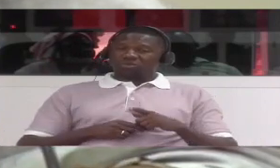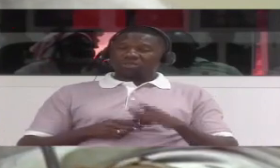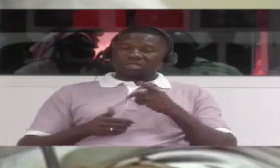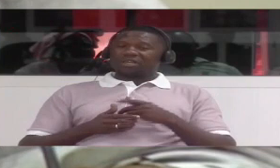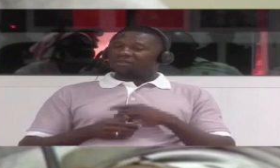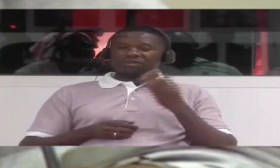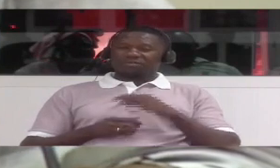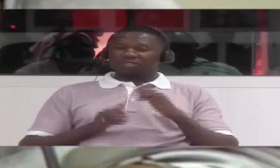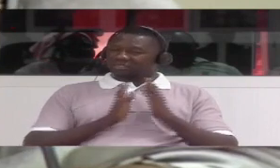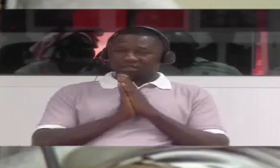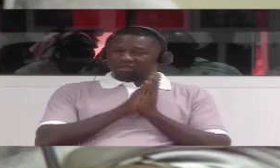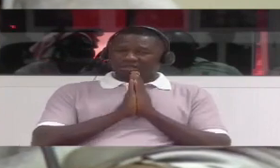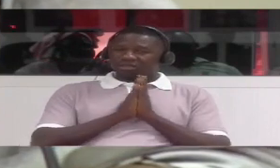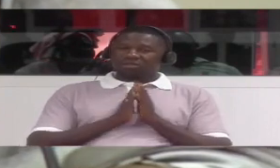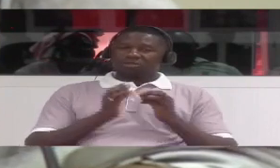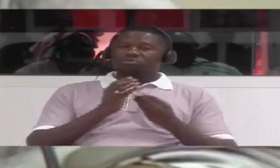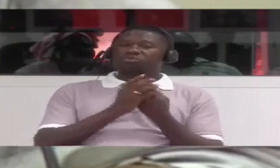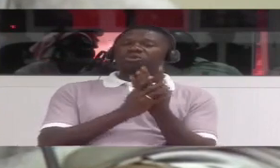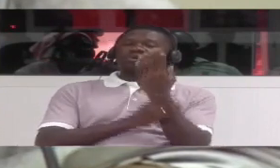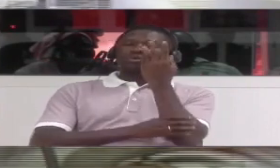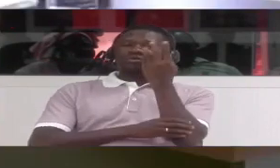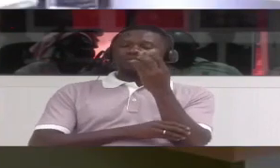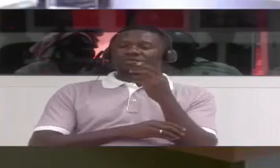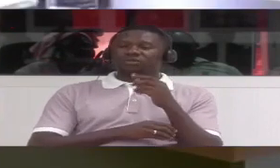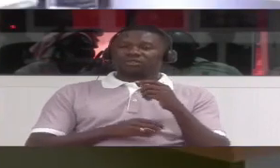progress of journalists in the Gambia?